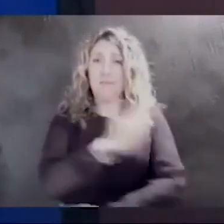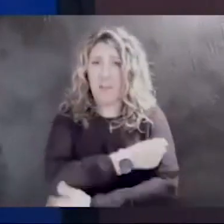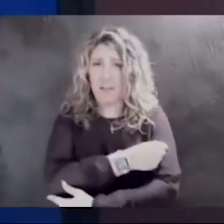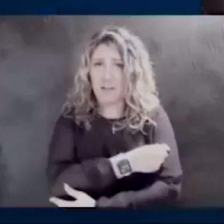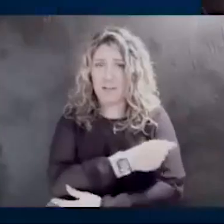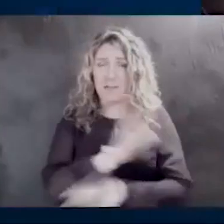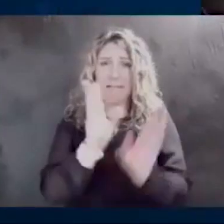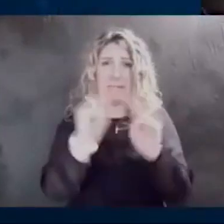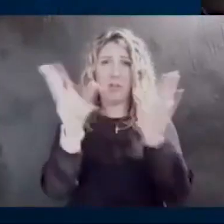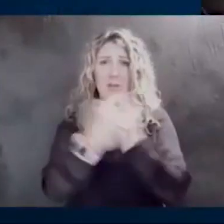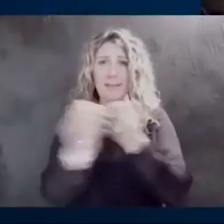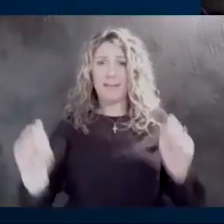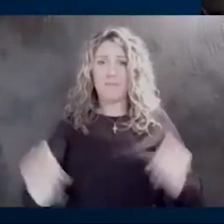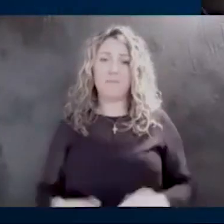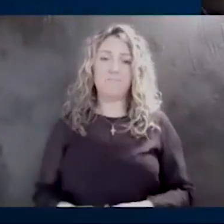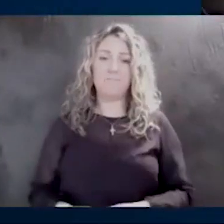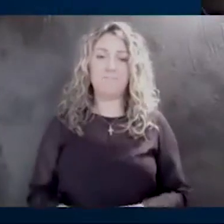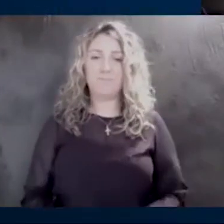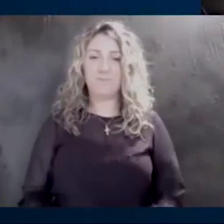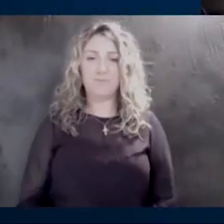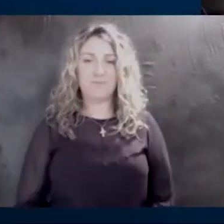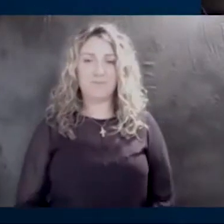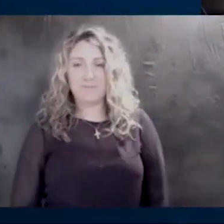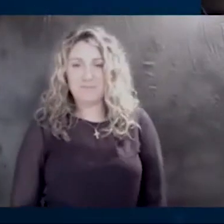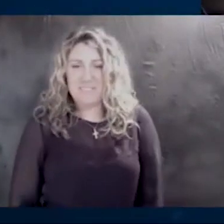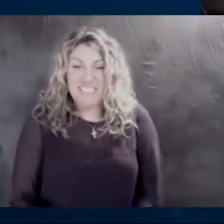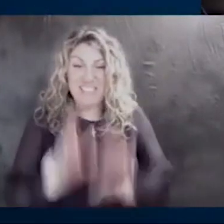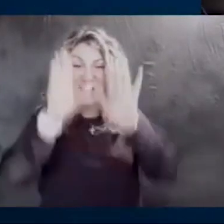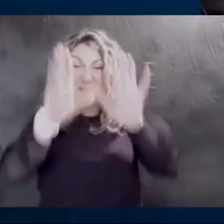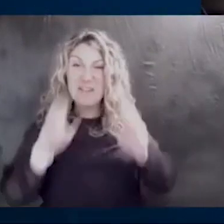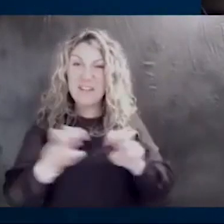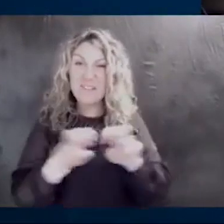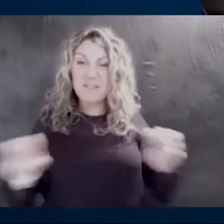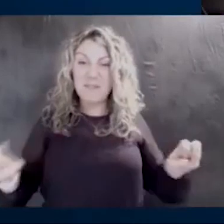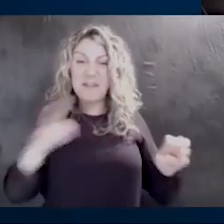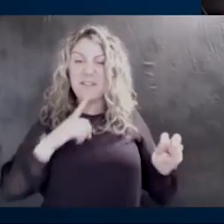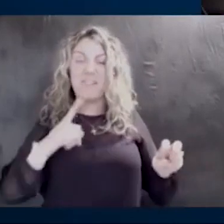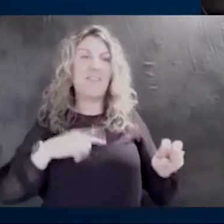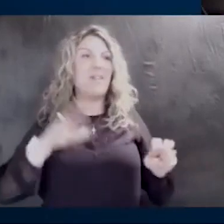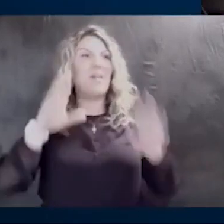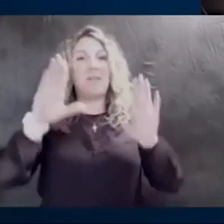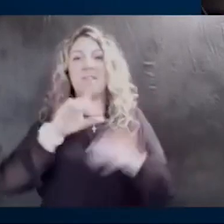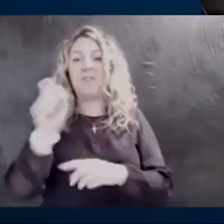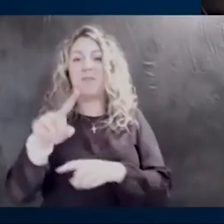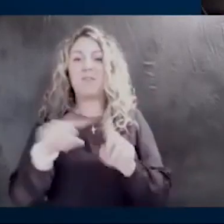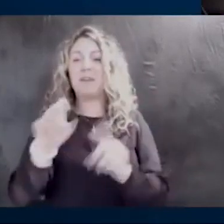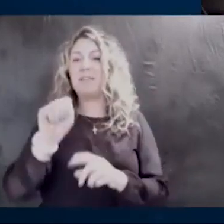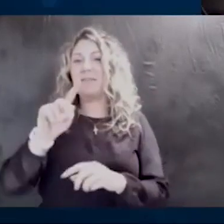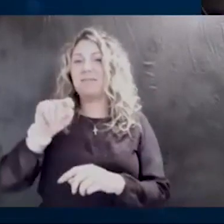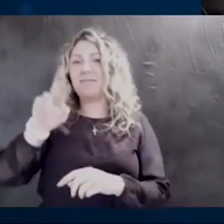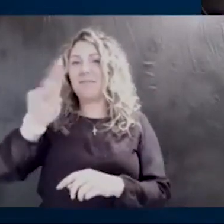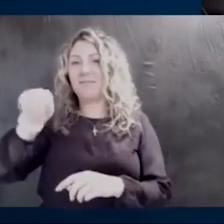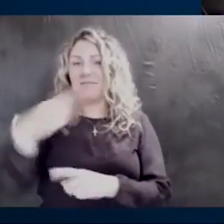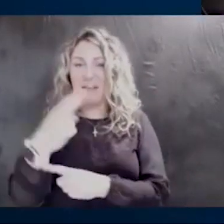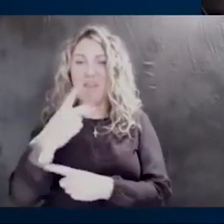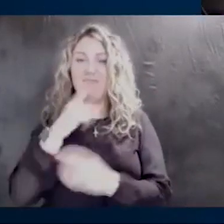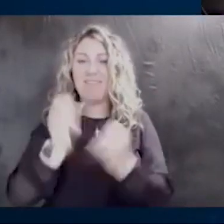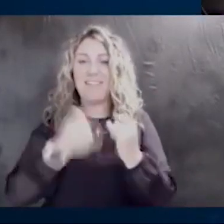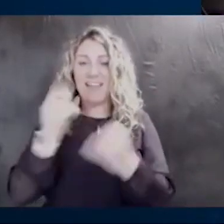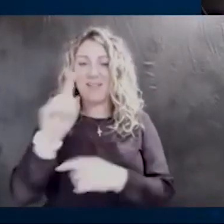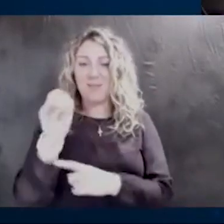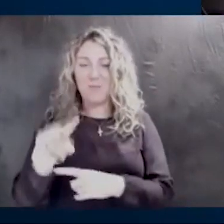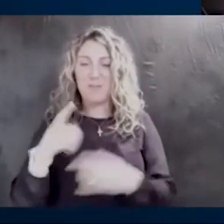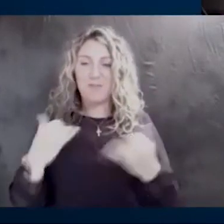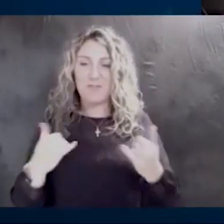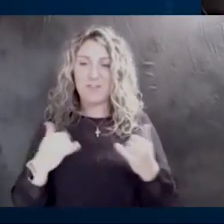safe. We have such a great panel. I wish we could just keep going because we have great questions. But Sarah's going to get the last one today. And she